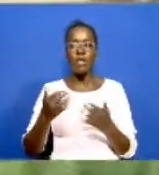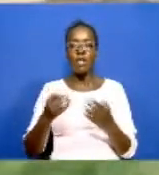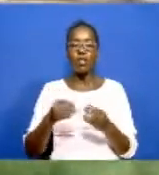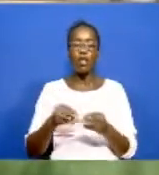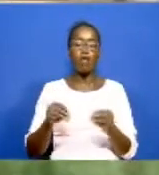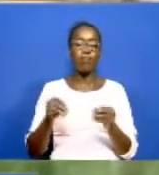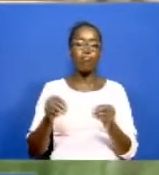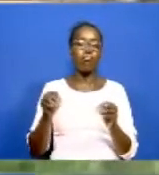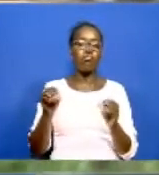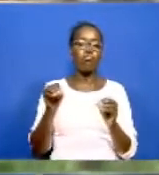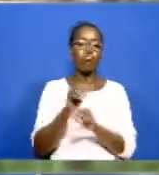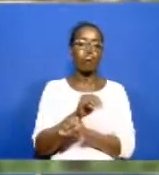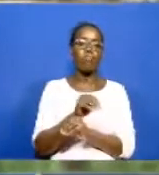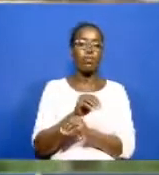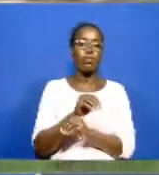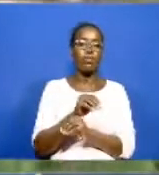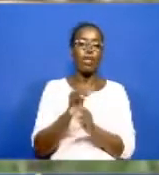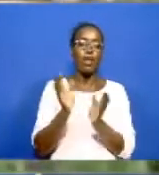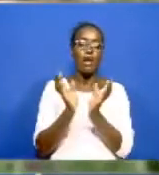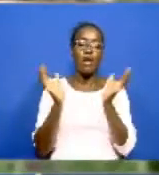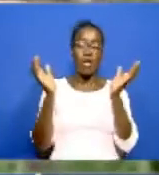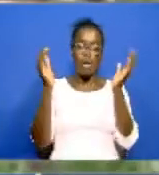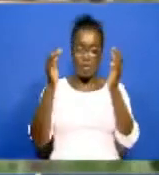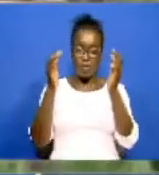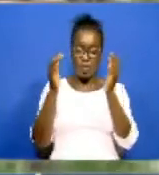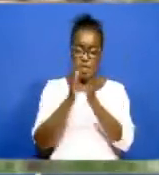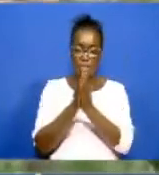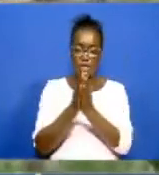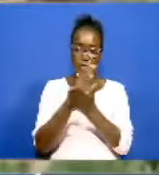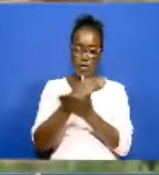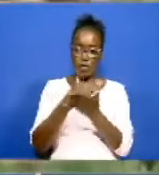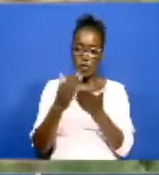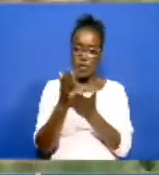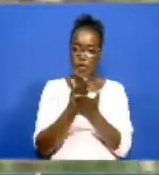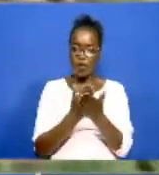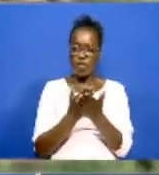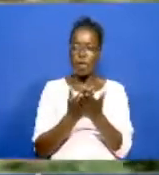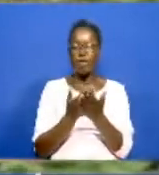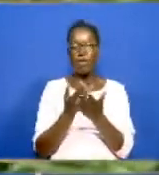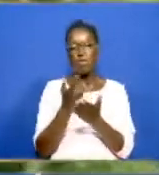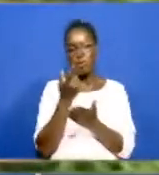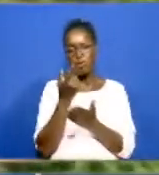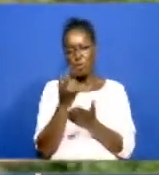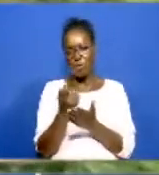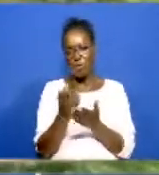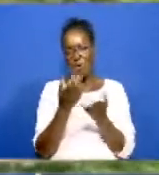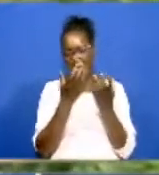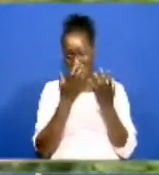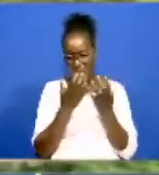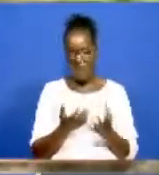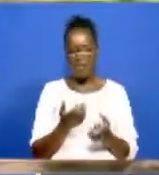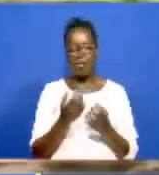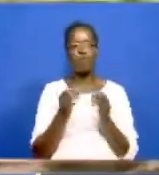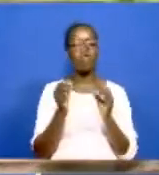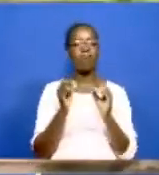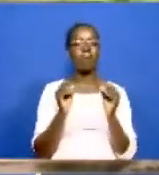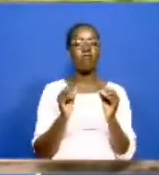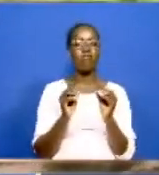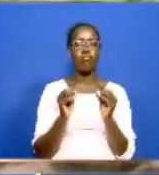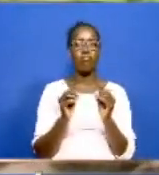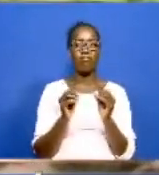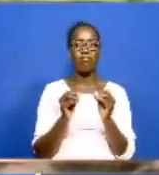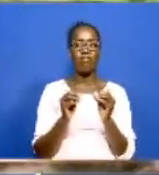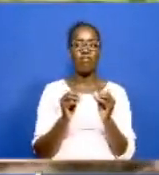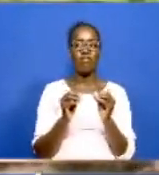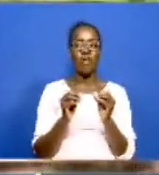cabbage and tomato cultivation to less labor-intensive mint and herb farming. Sarah Nyambura, a herb farmer, says